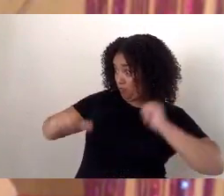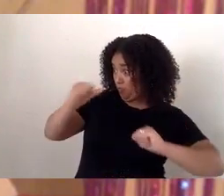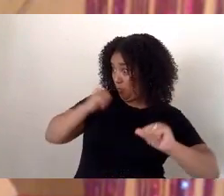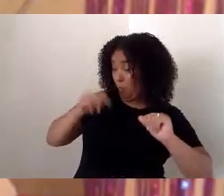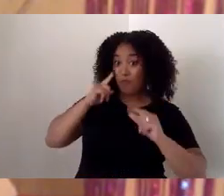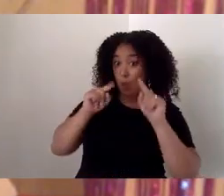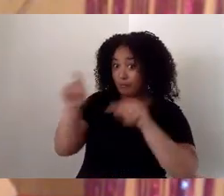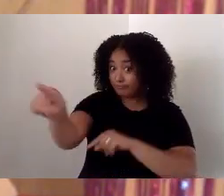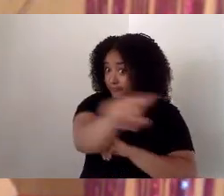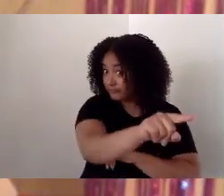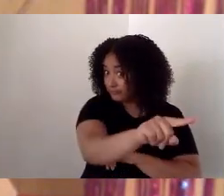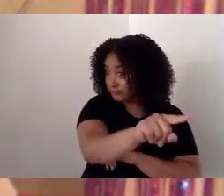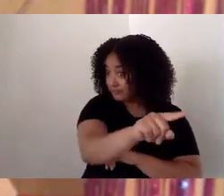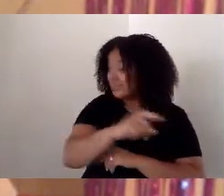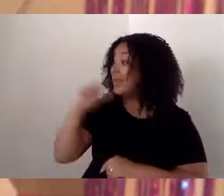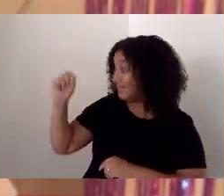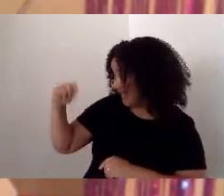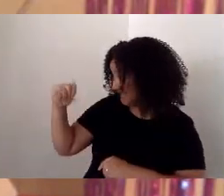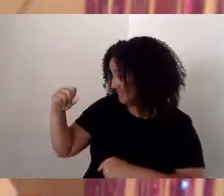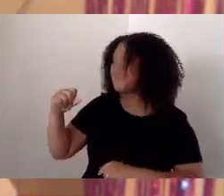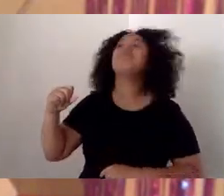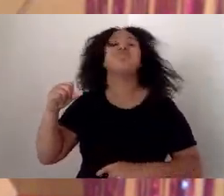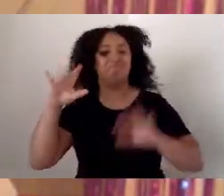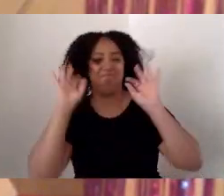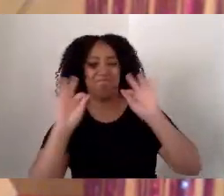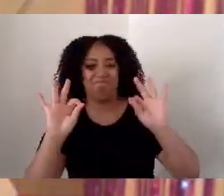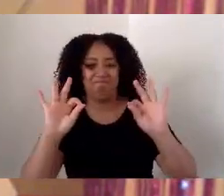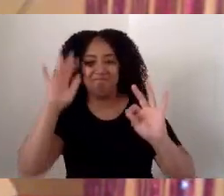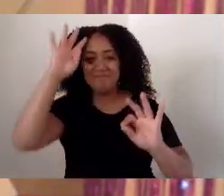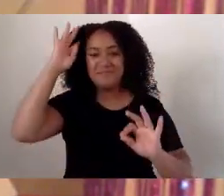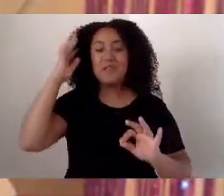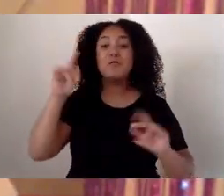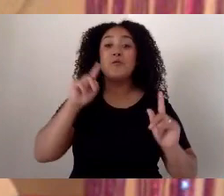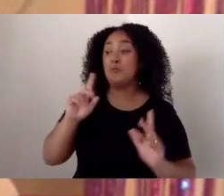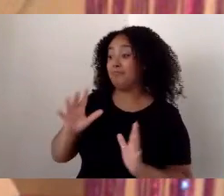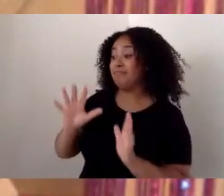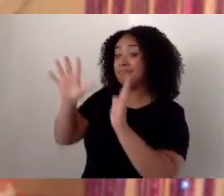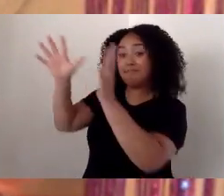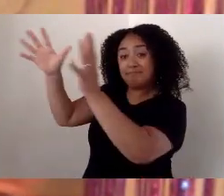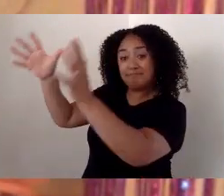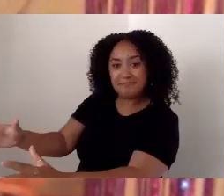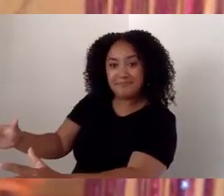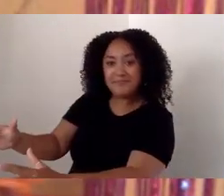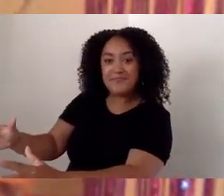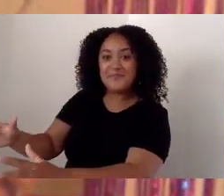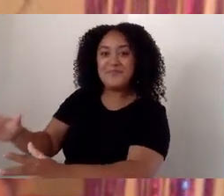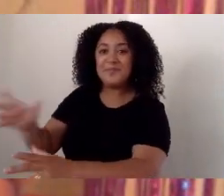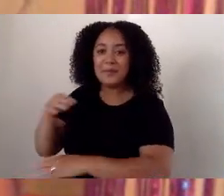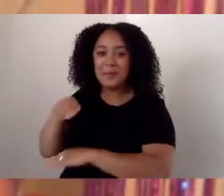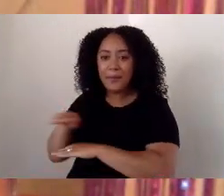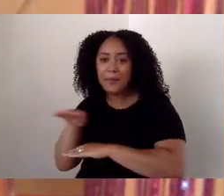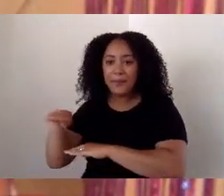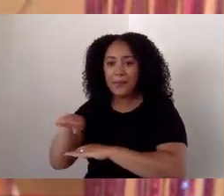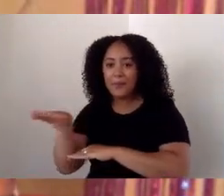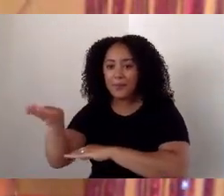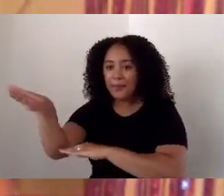Okay, we're going to let you go then. We're going to work on a very large puppet. Okay, slither on away, Flower. There